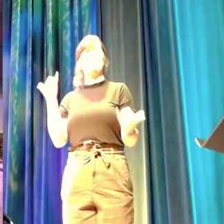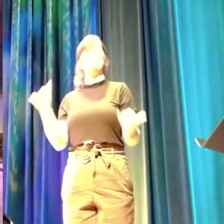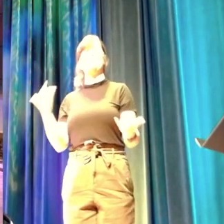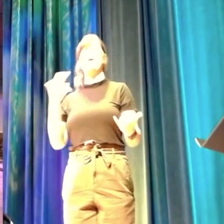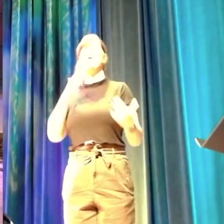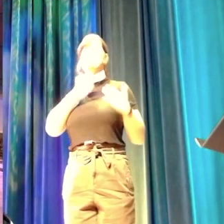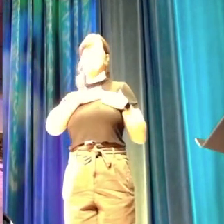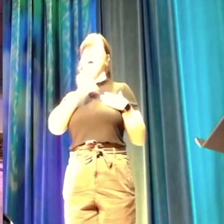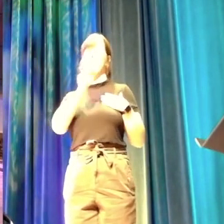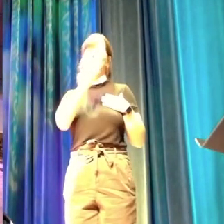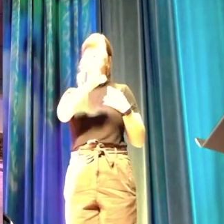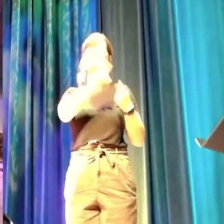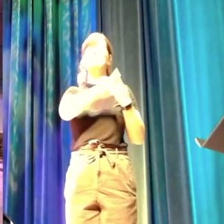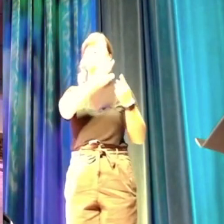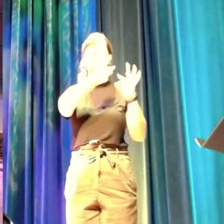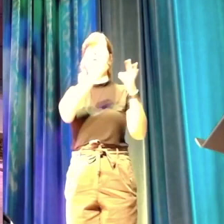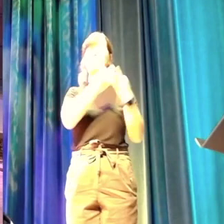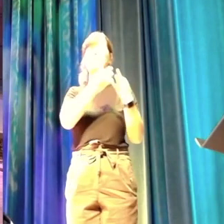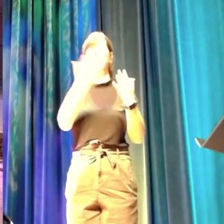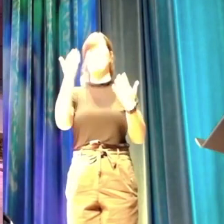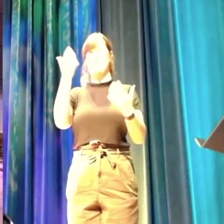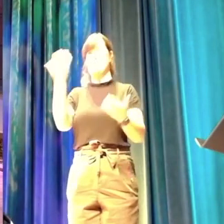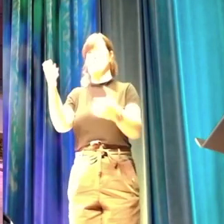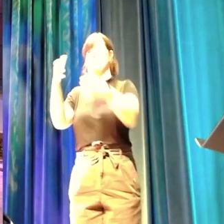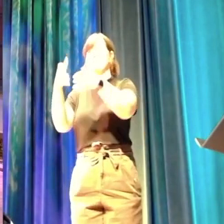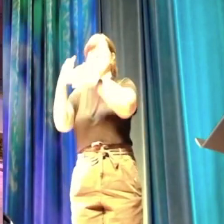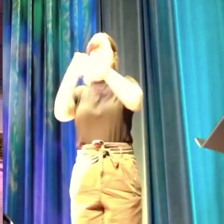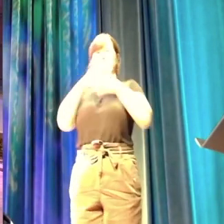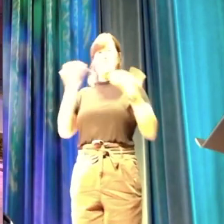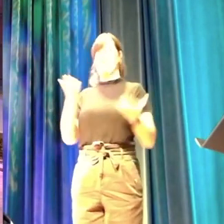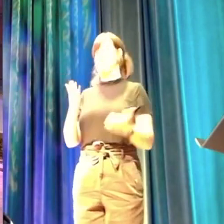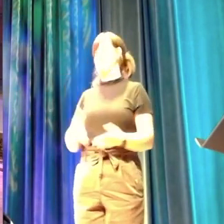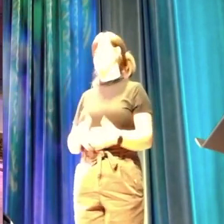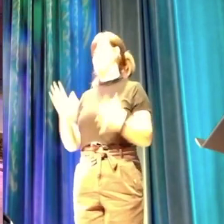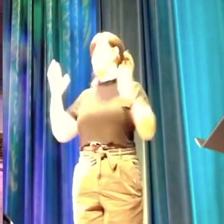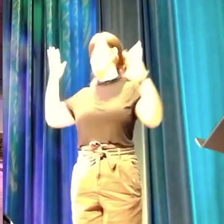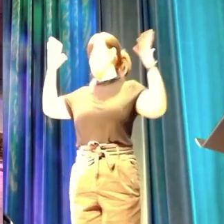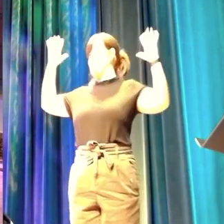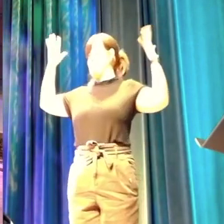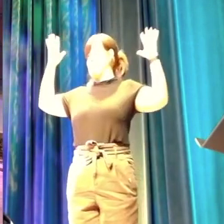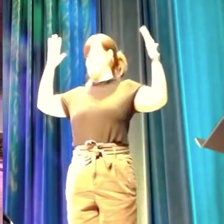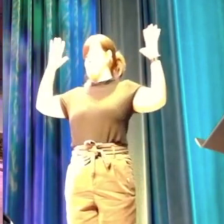award this to his family. If y'all want to come to the stage.